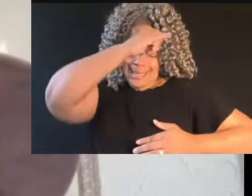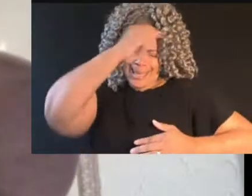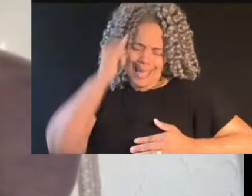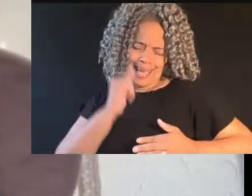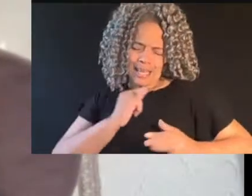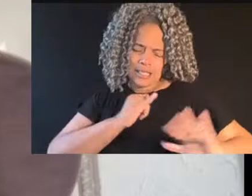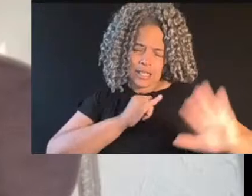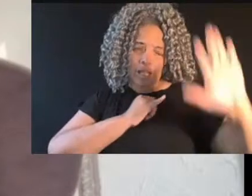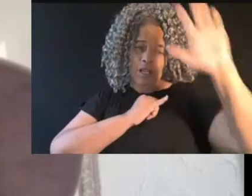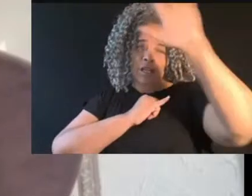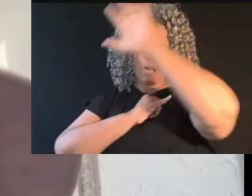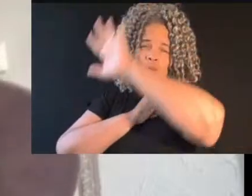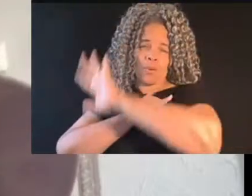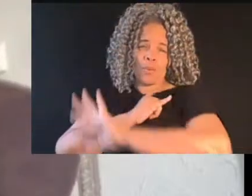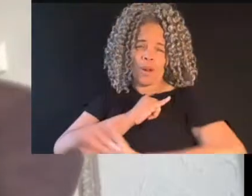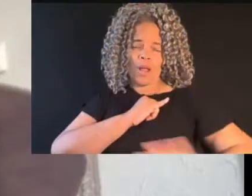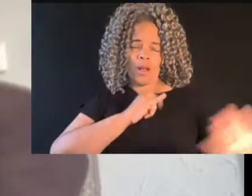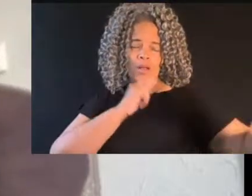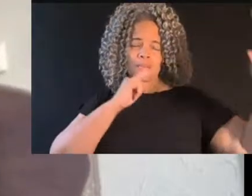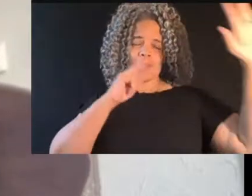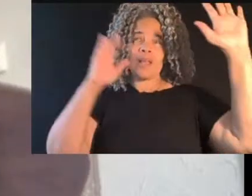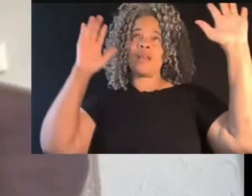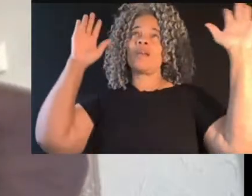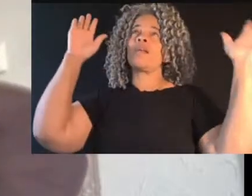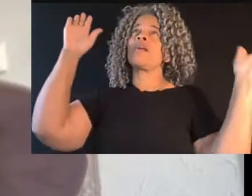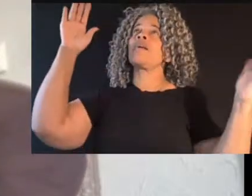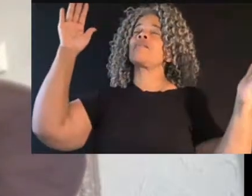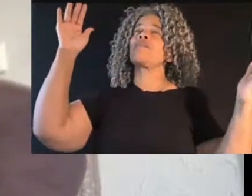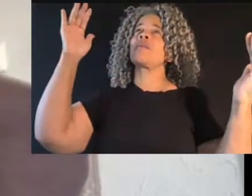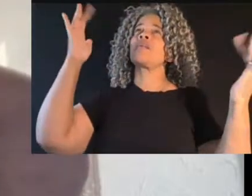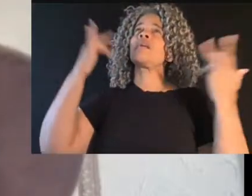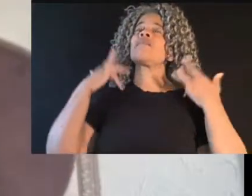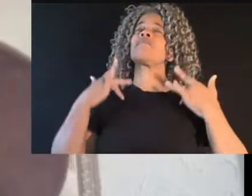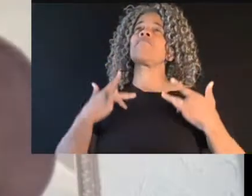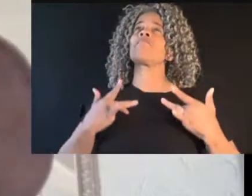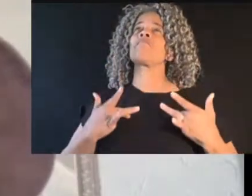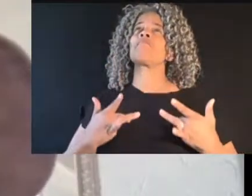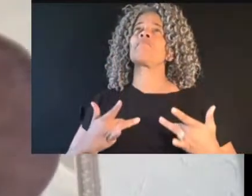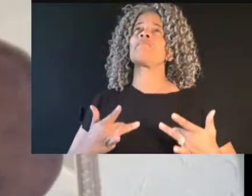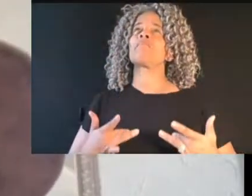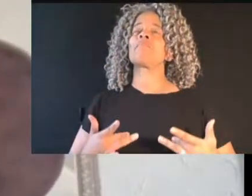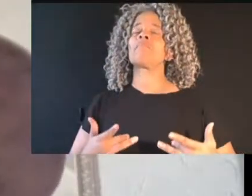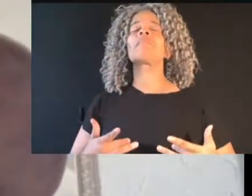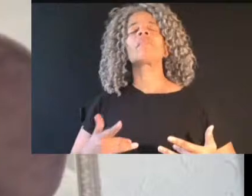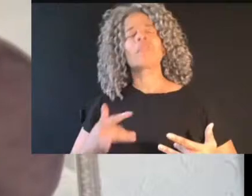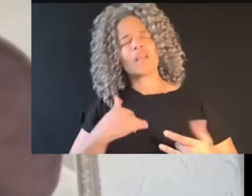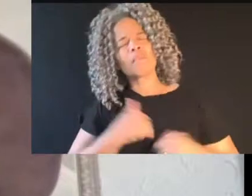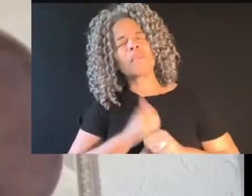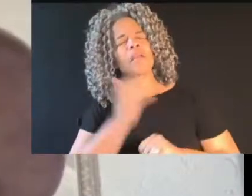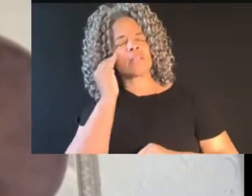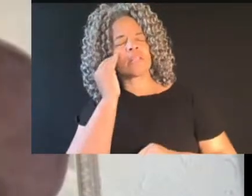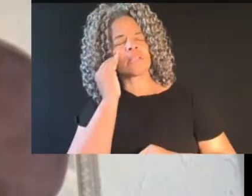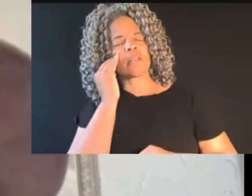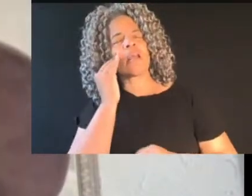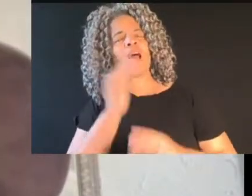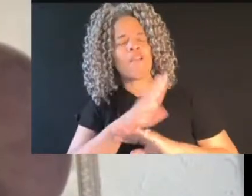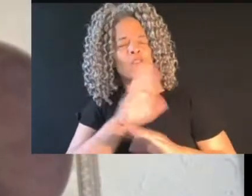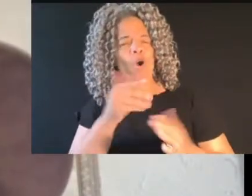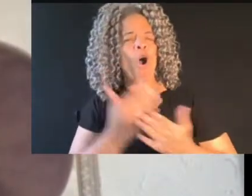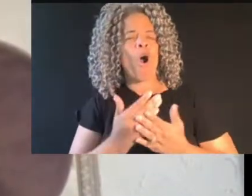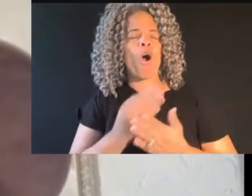your every expectation. And that makes sense. It is, after all,